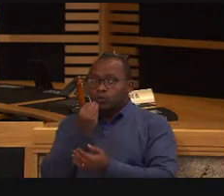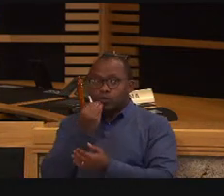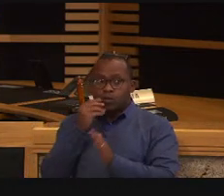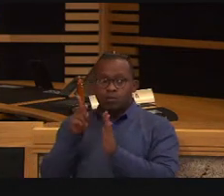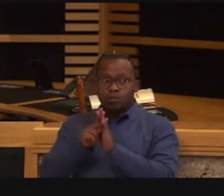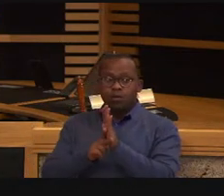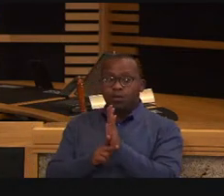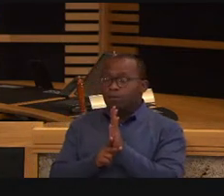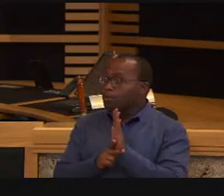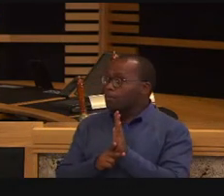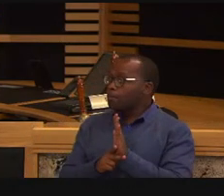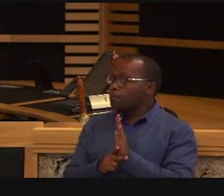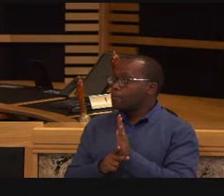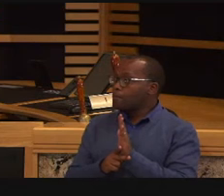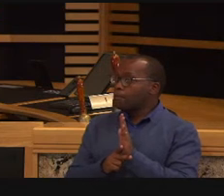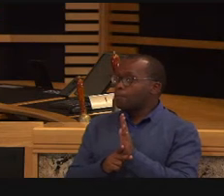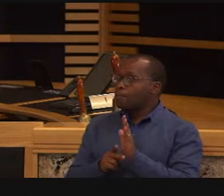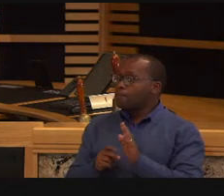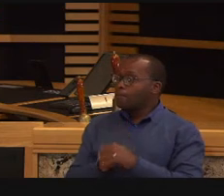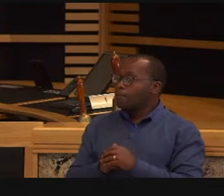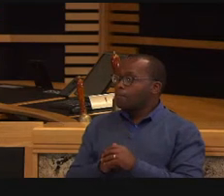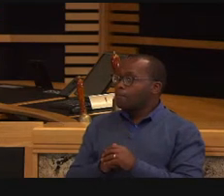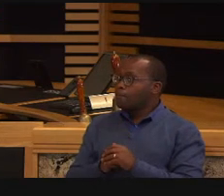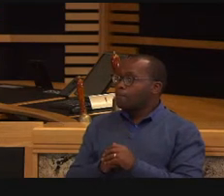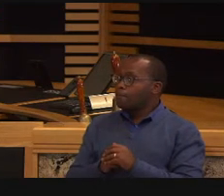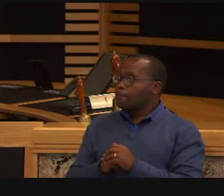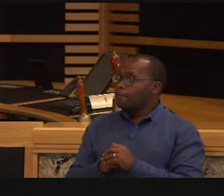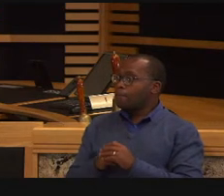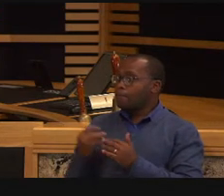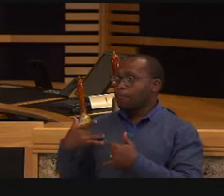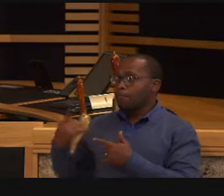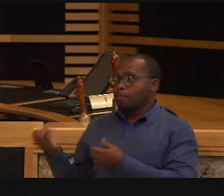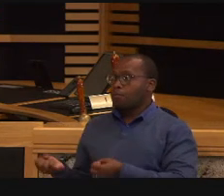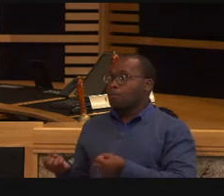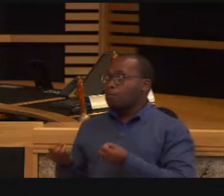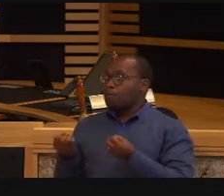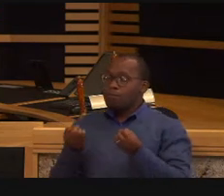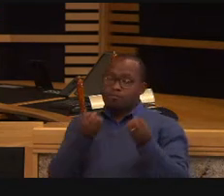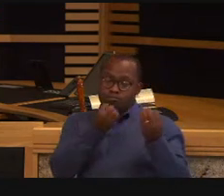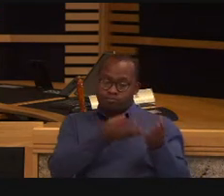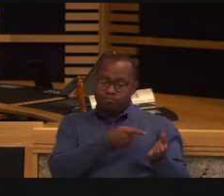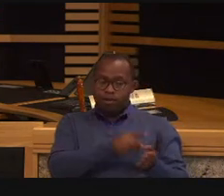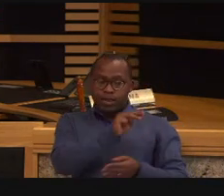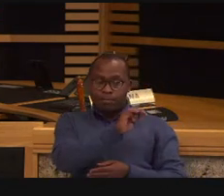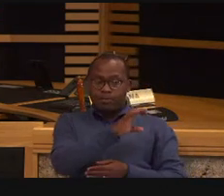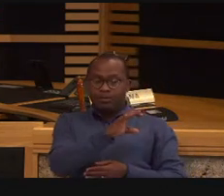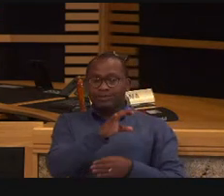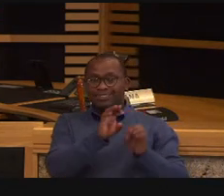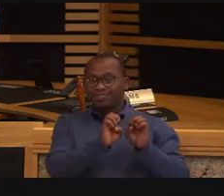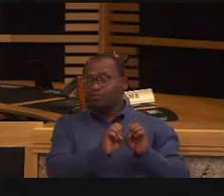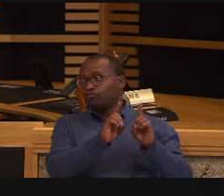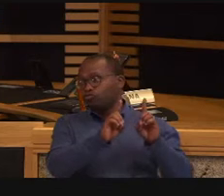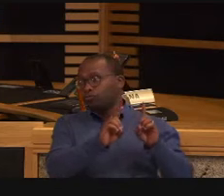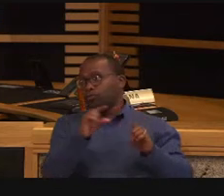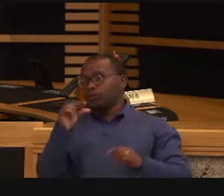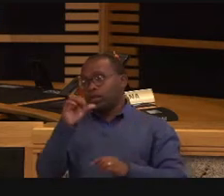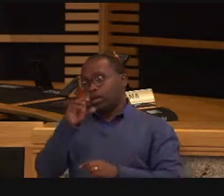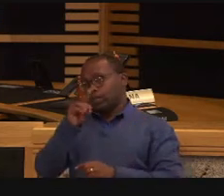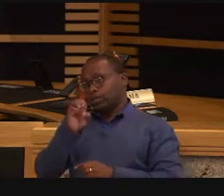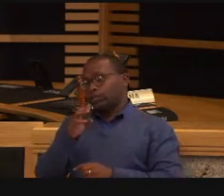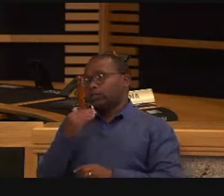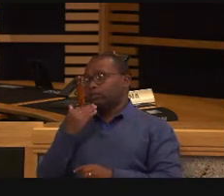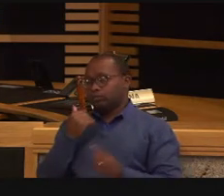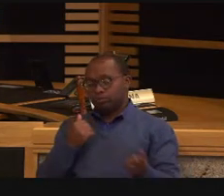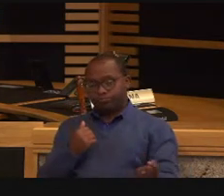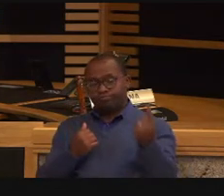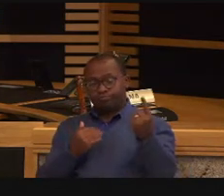Thank you so much, Honorable Deputy Speaker. I will assign that to Honorable Gade, the MEC for Department of Education. Thank you very much.